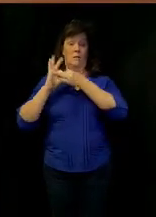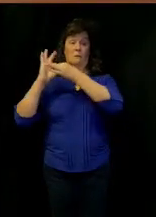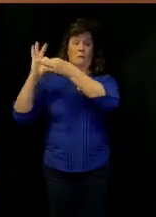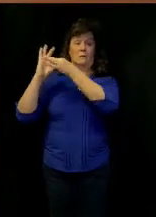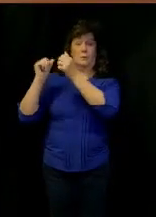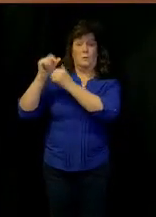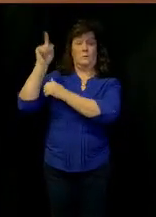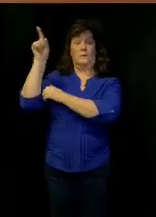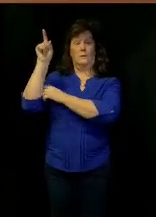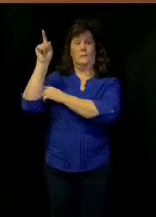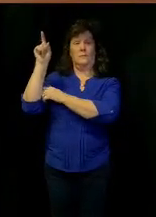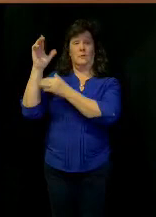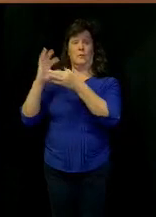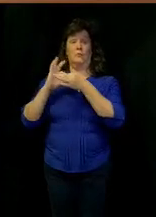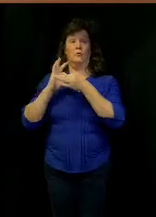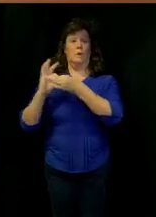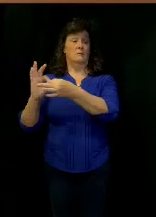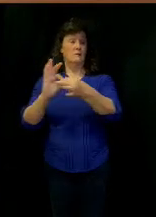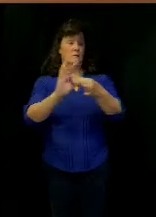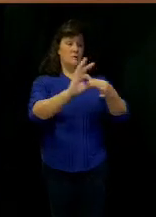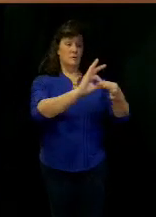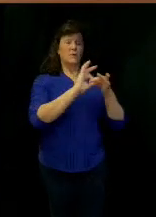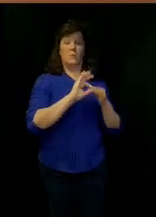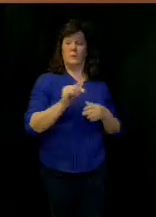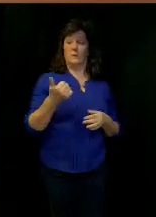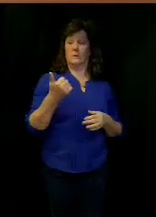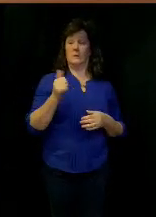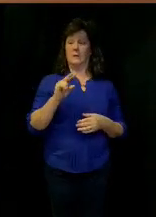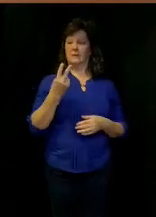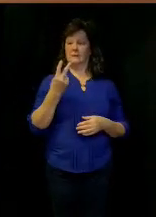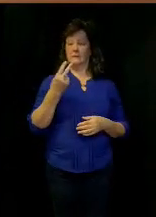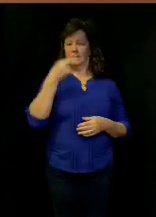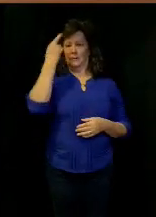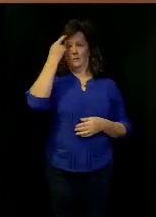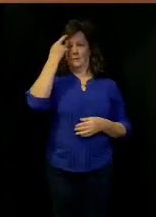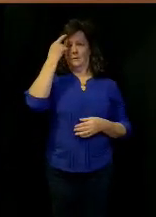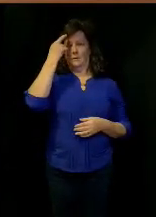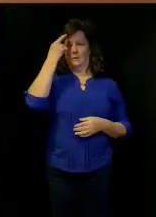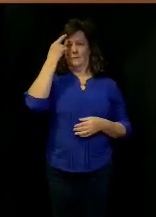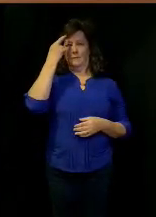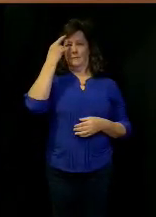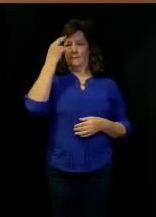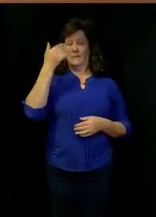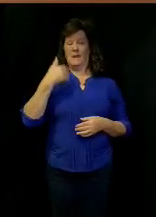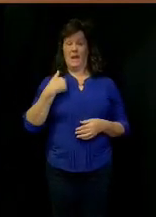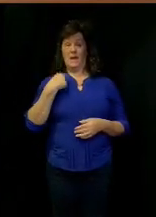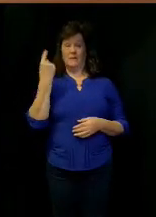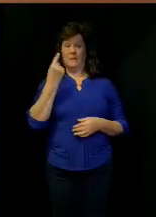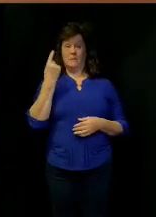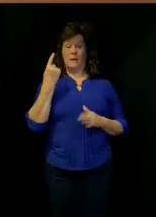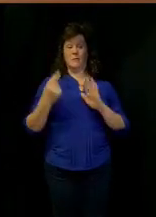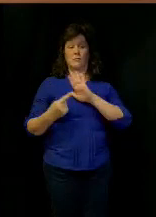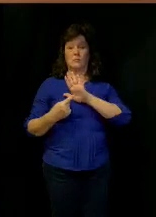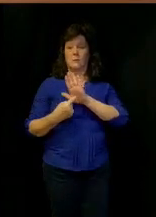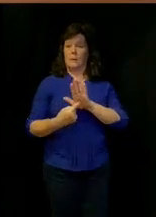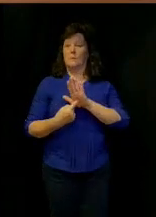and relationship with others. And the second reason, that he would have somebody that would represent him in the